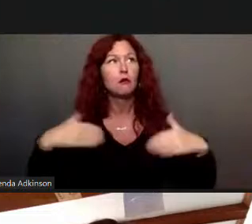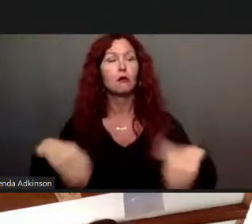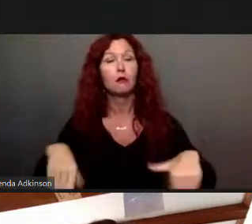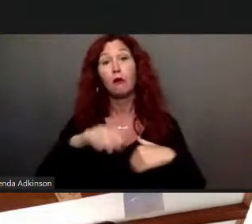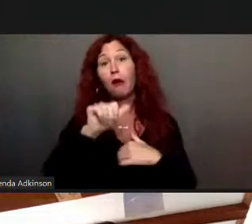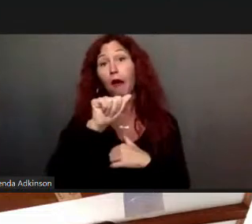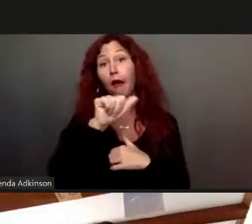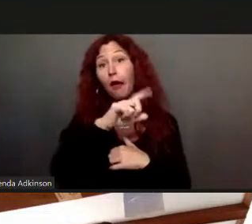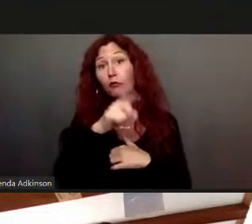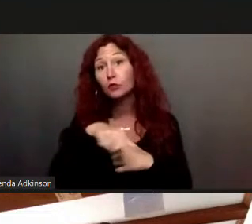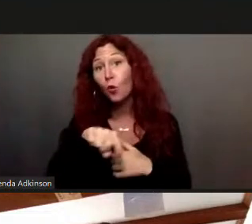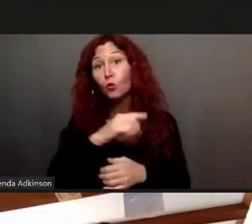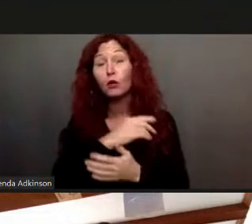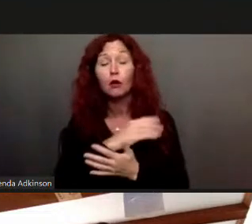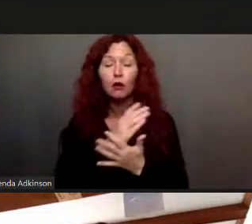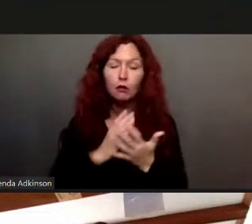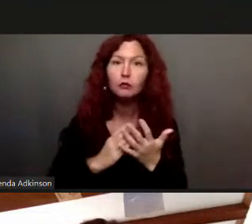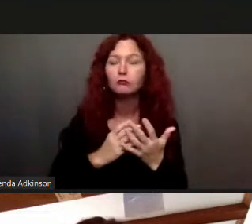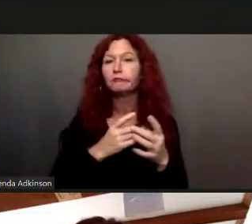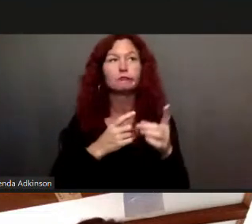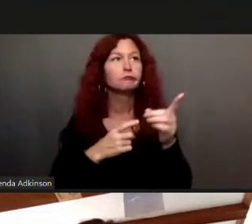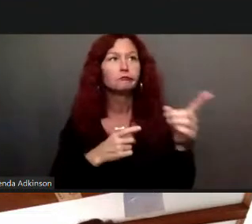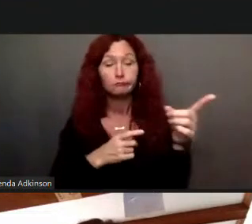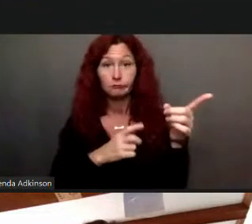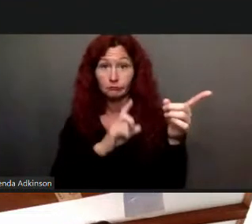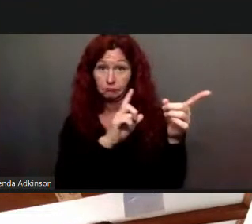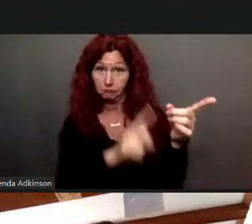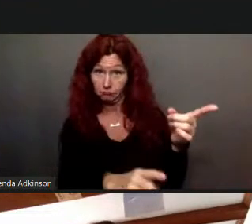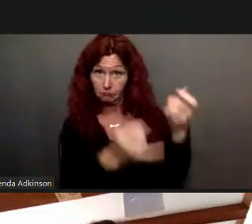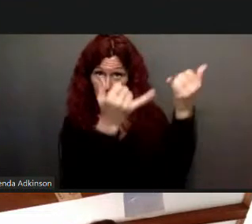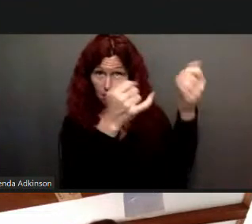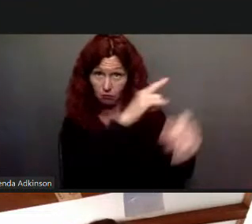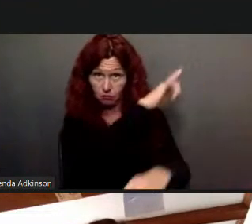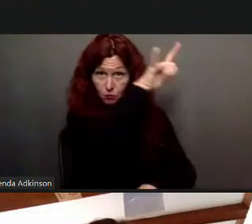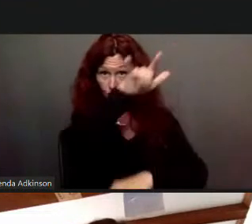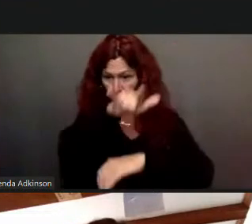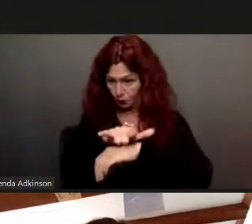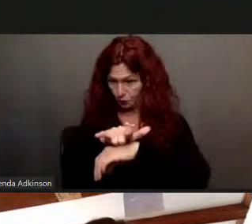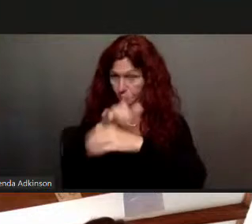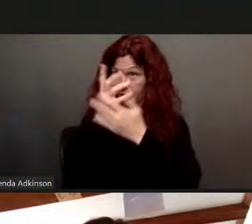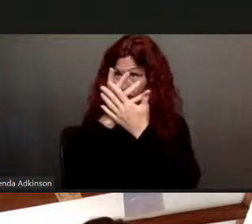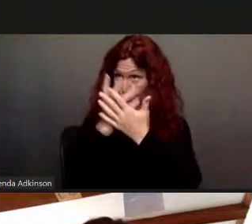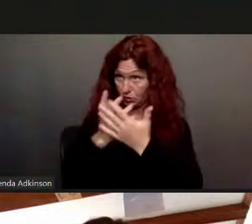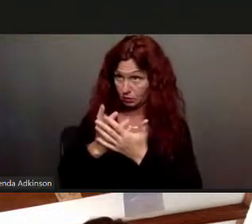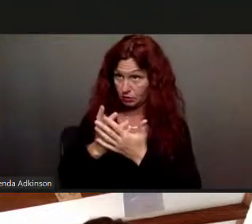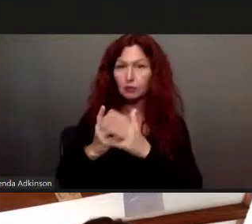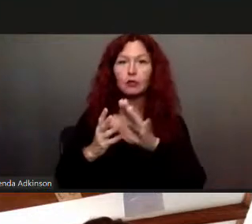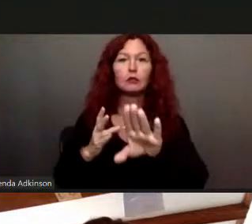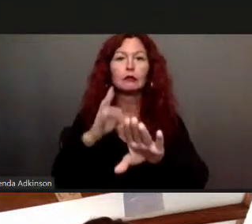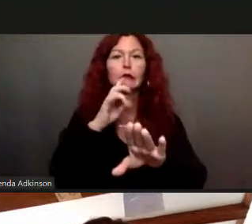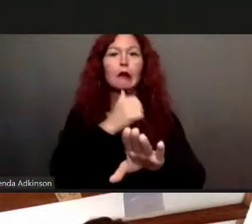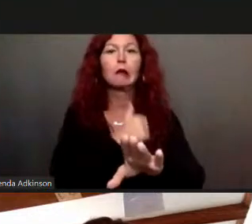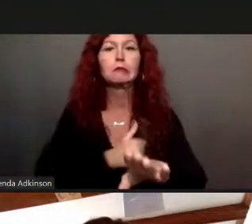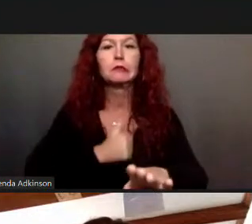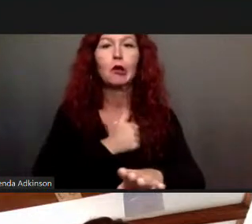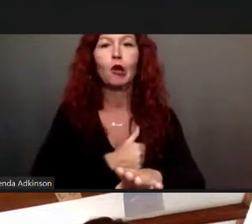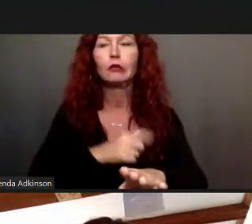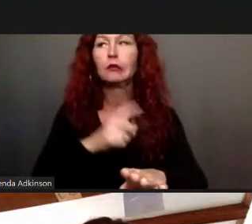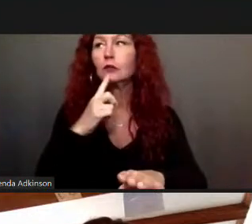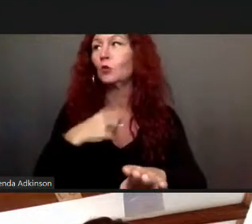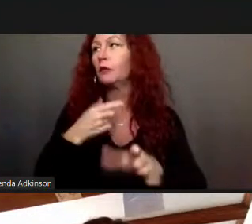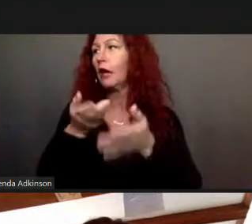who is being screened at Miami International Airport? And I'm sorry, I'm just understanding that you may have addressed this already.